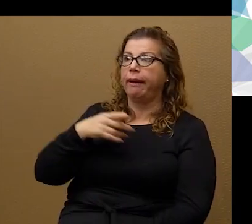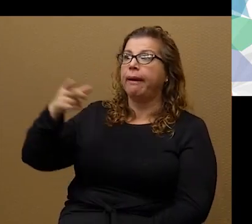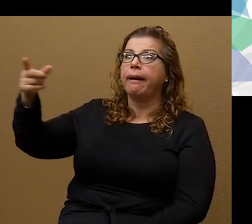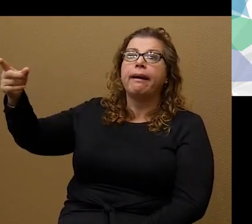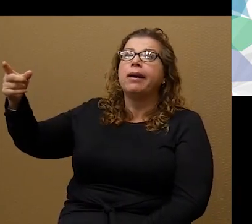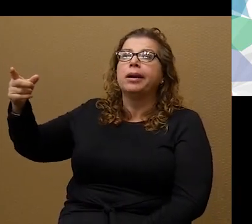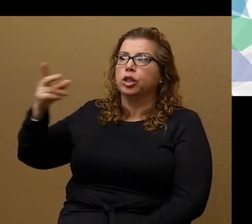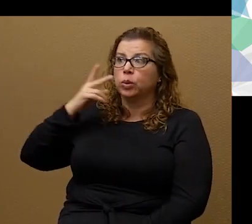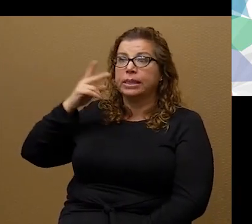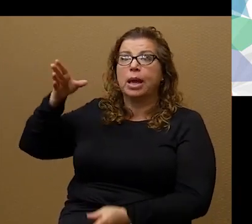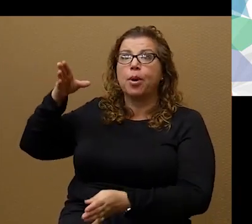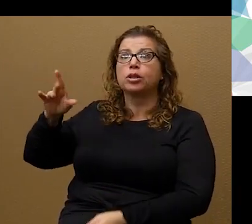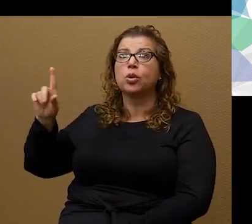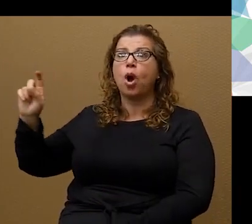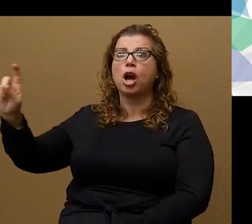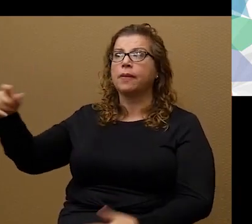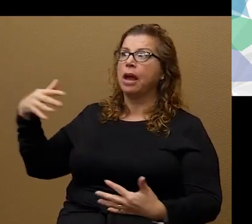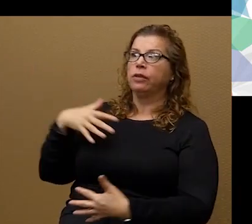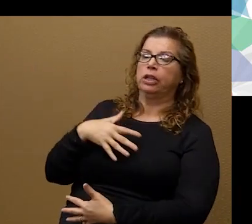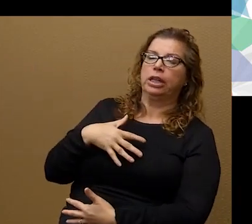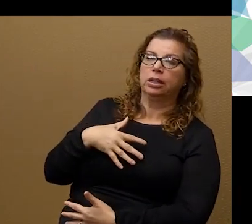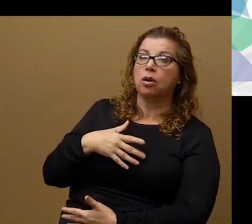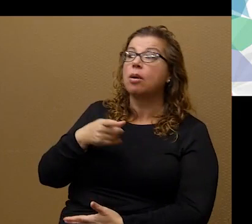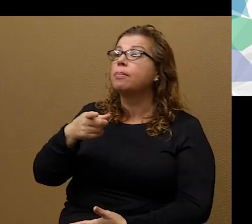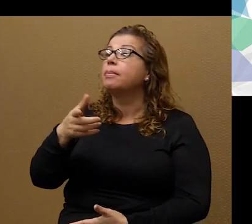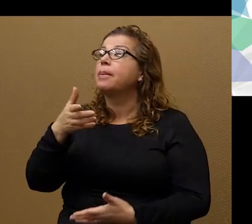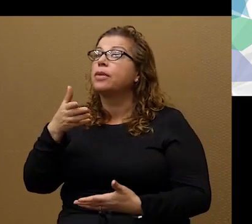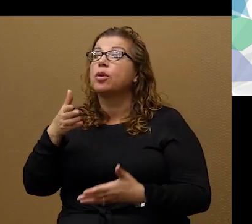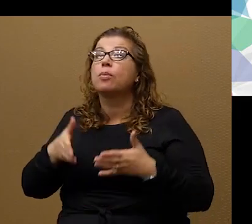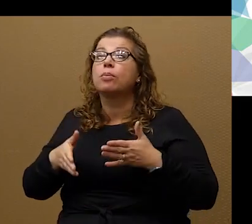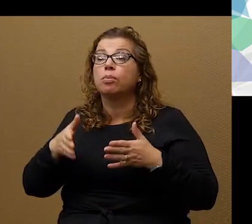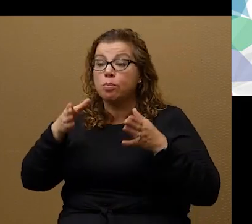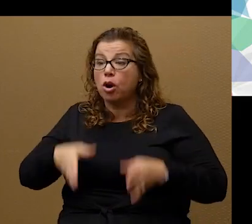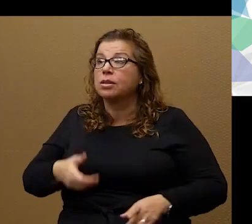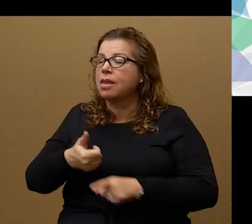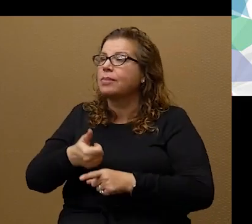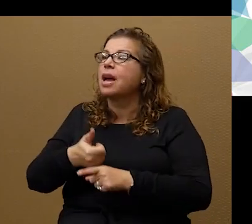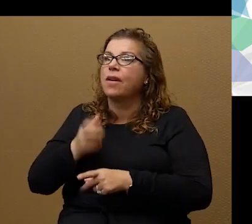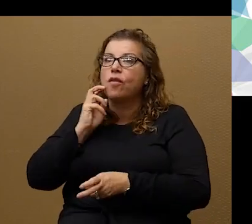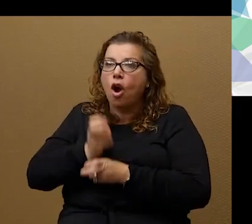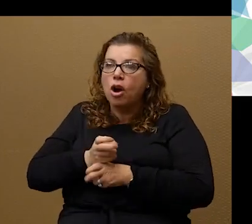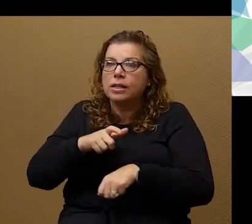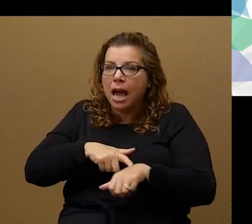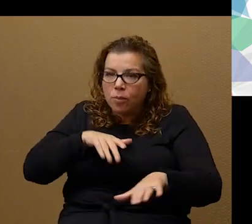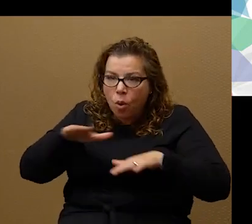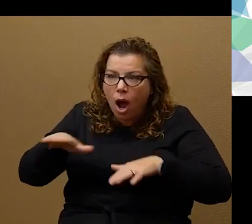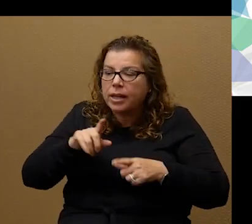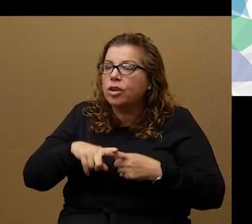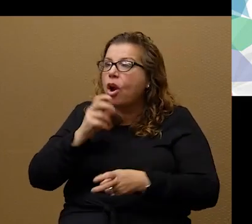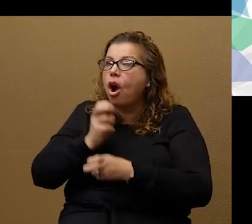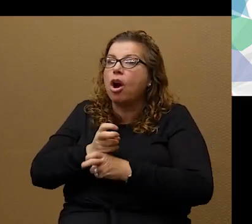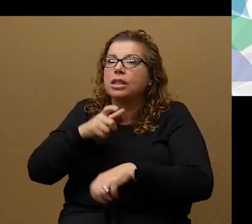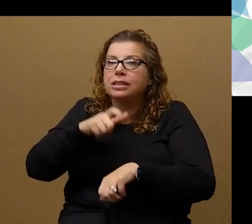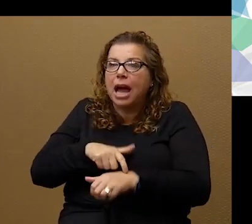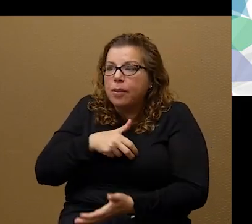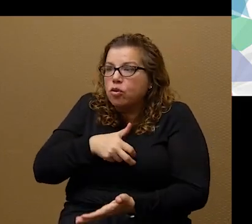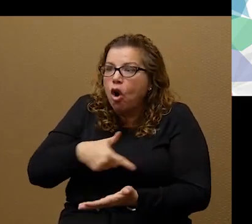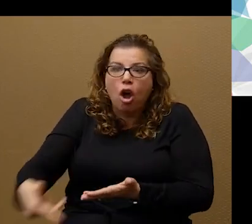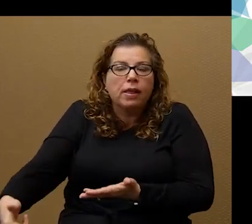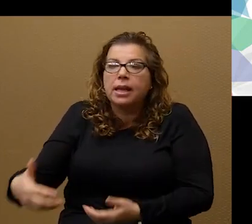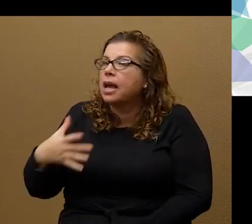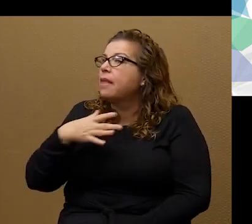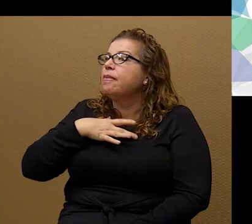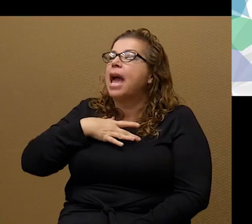ordinary movements. They might have difficulty walking or crawling. They don't like being upside down. That just